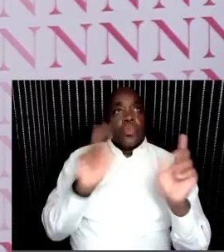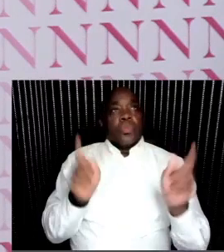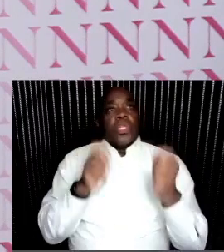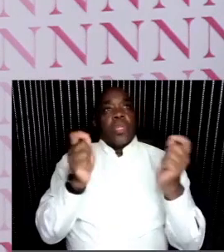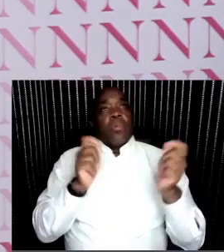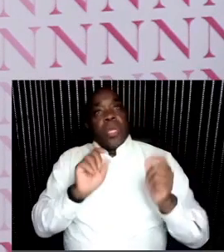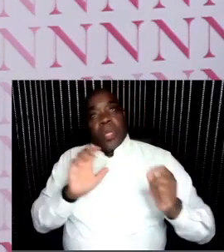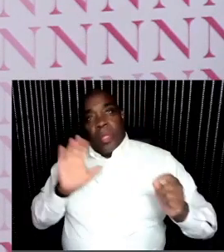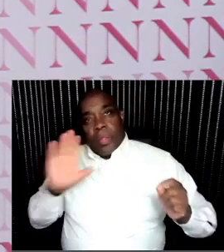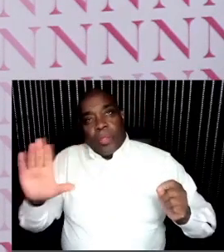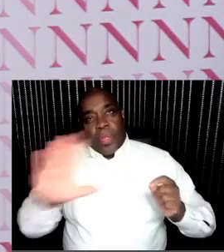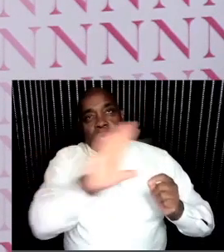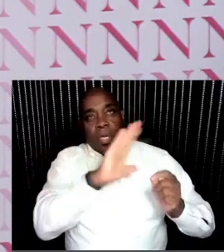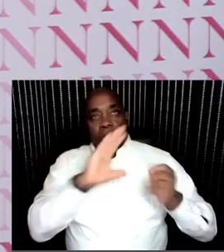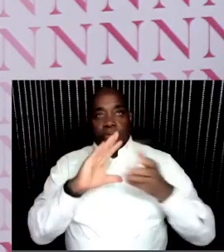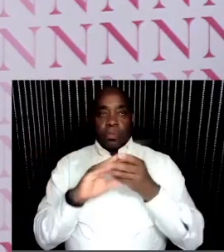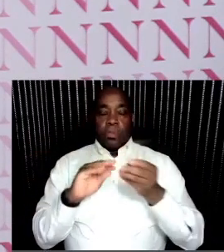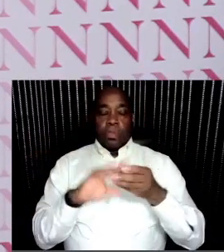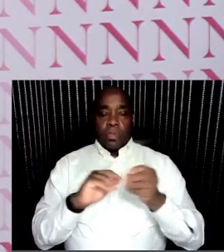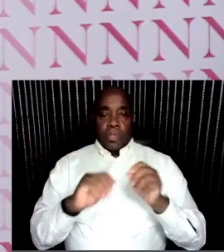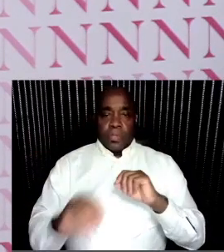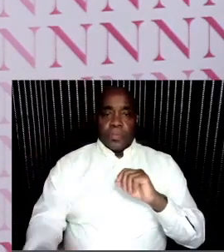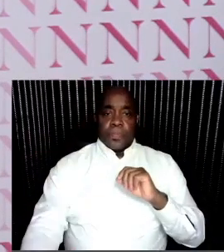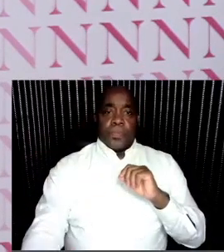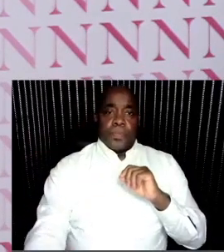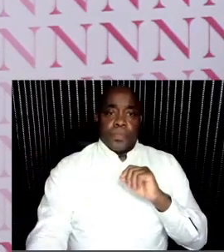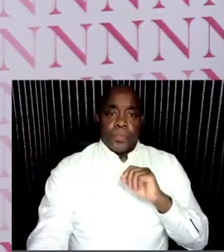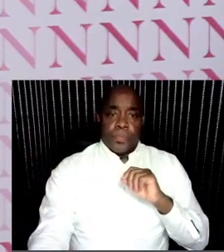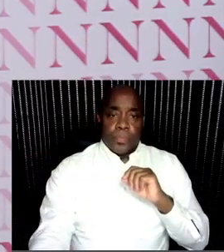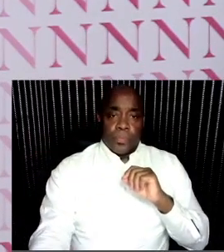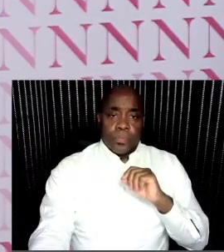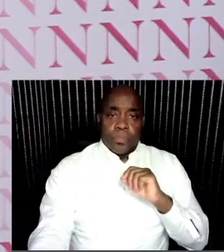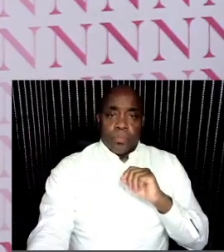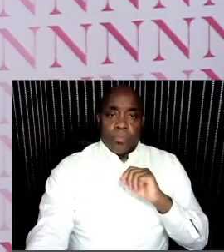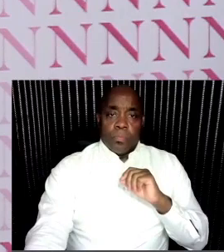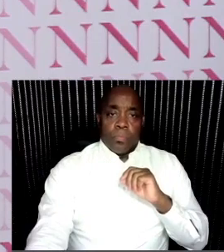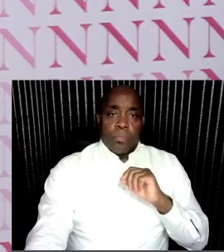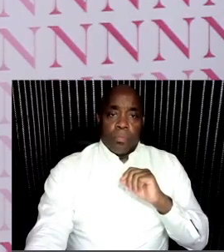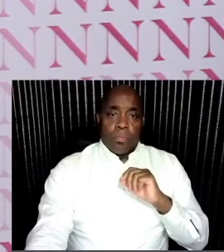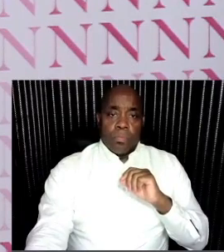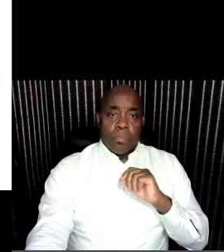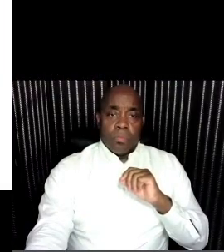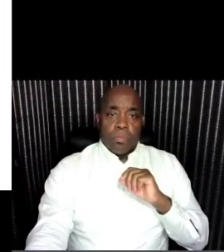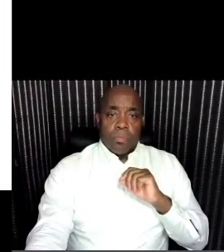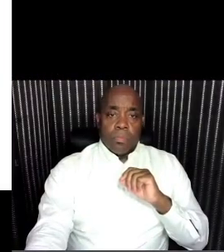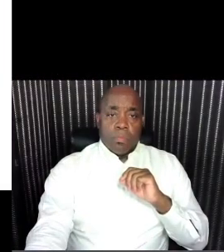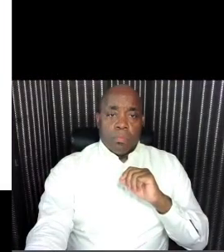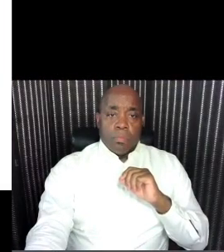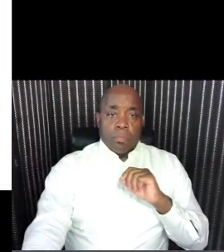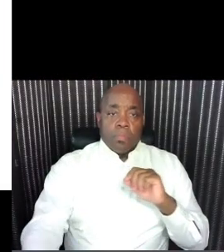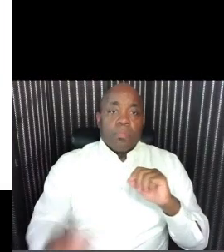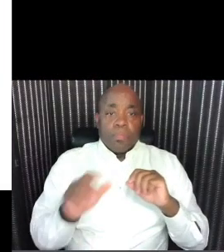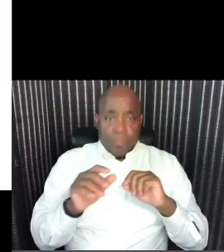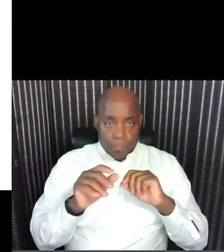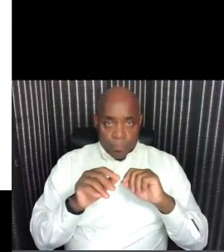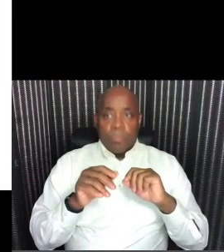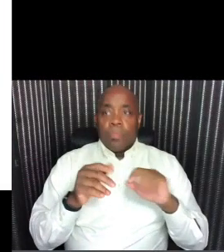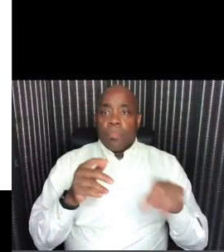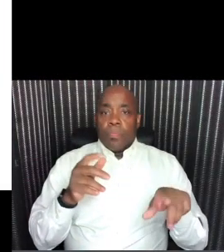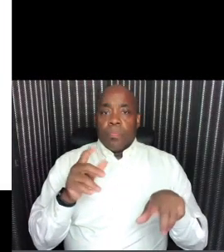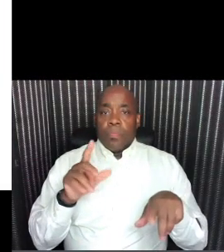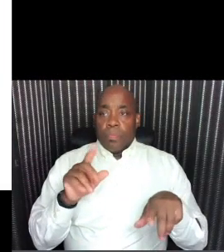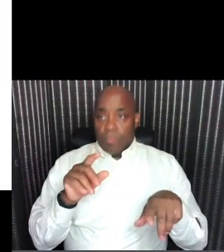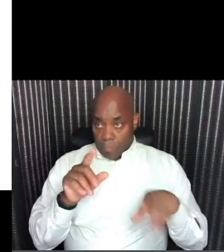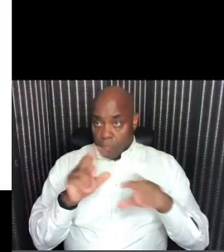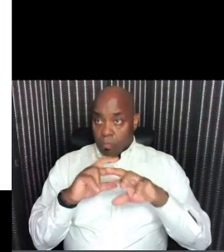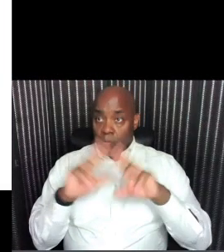story. Zora Neale Hurston, of course, is a product of the culture of Eatonville, and that in